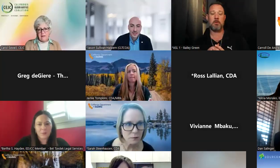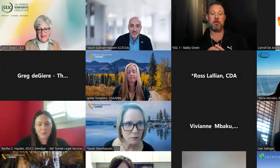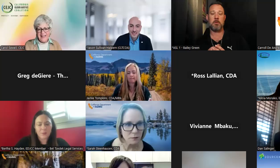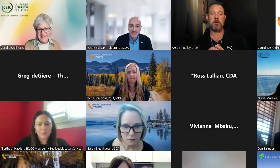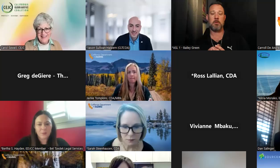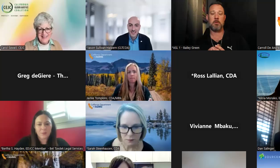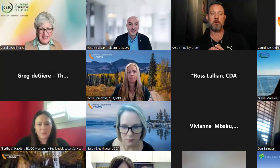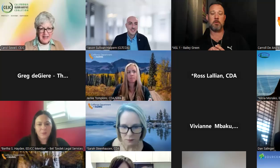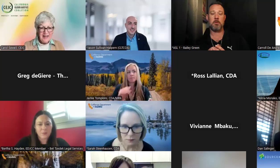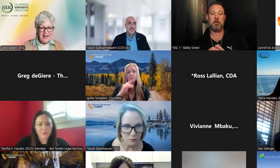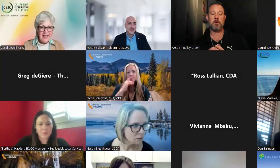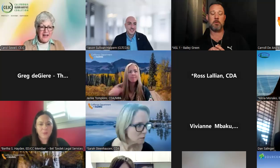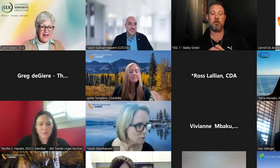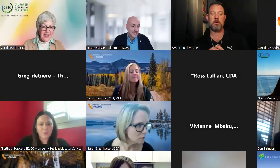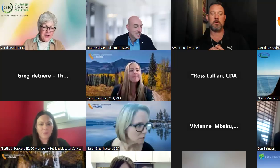Carol.